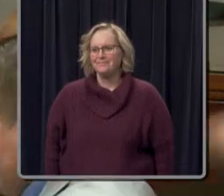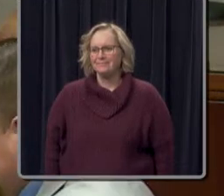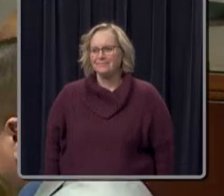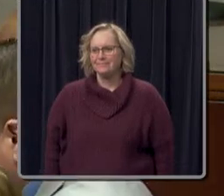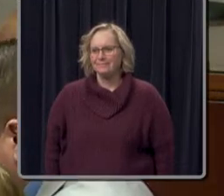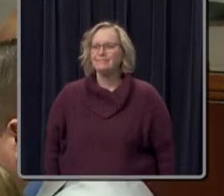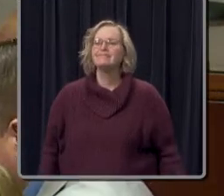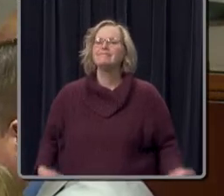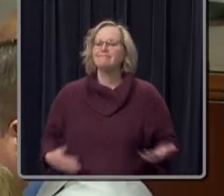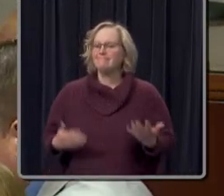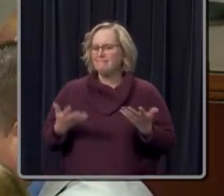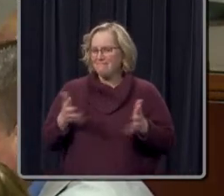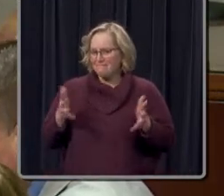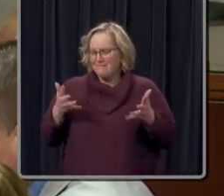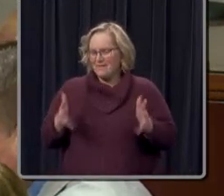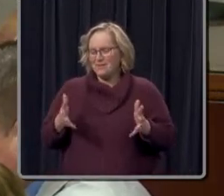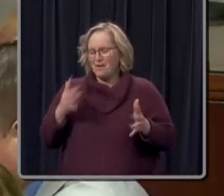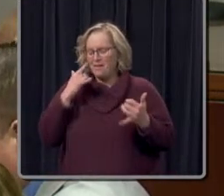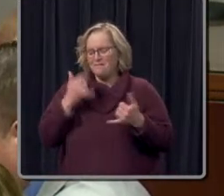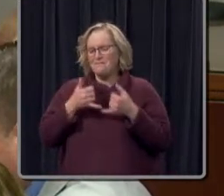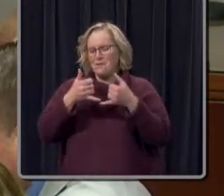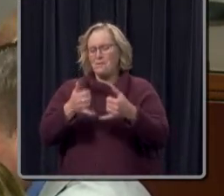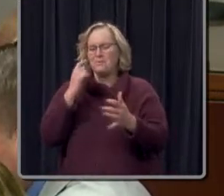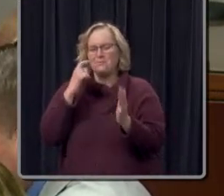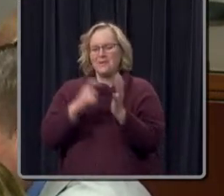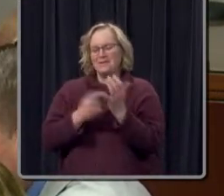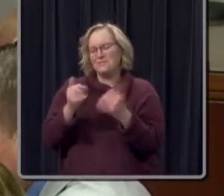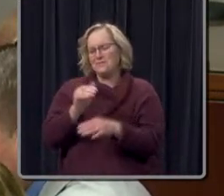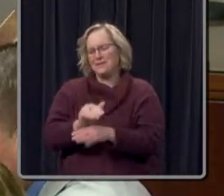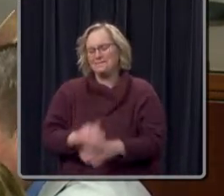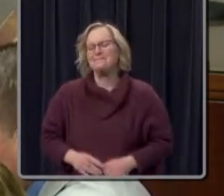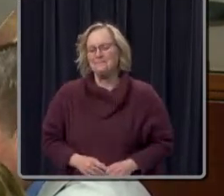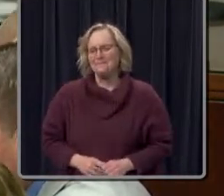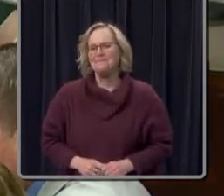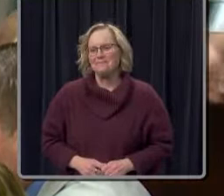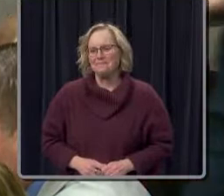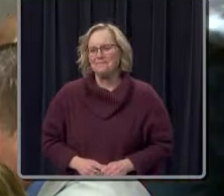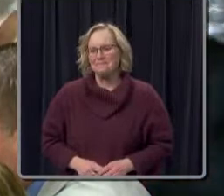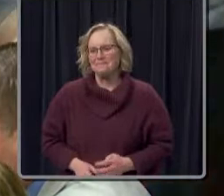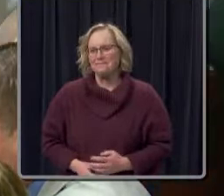And that concludes our awards and recognitions for the evening.